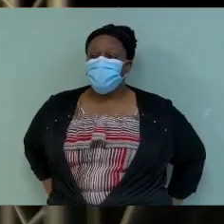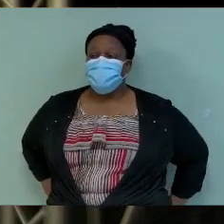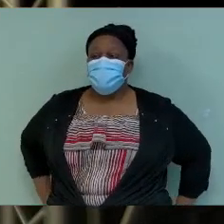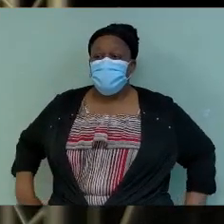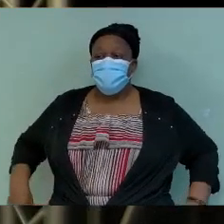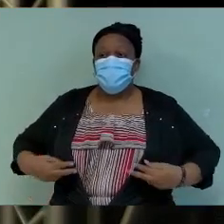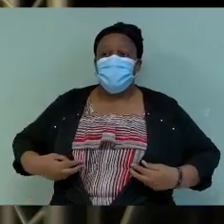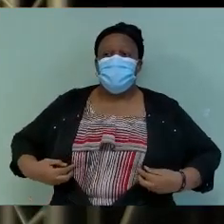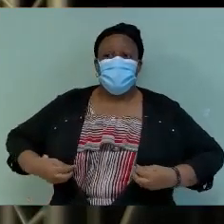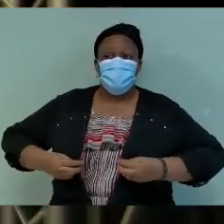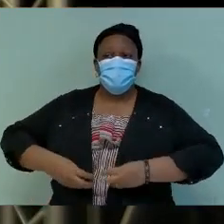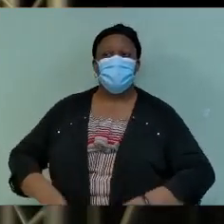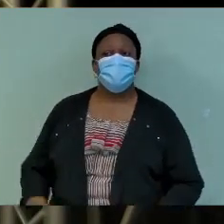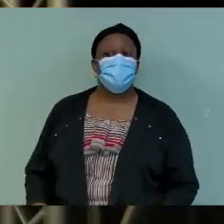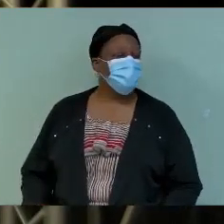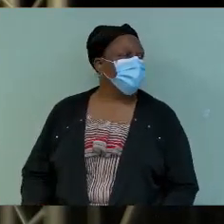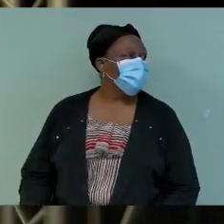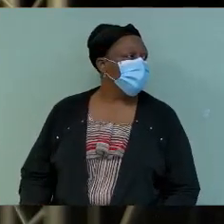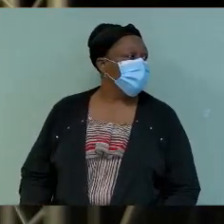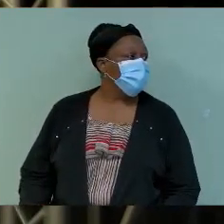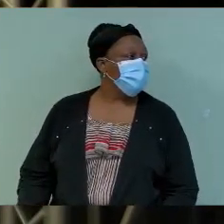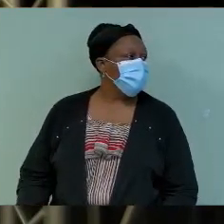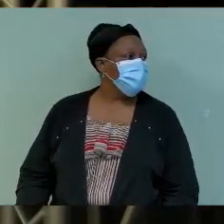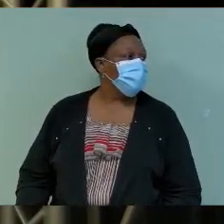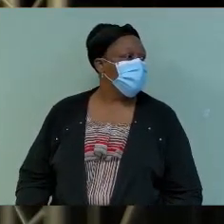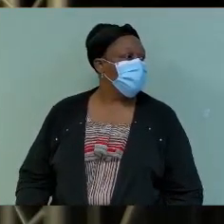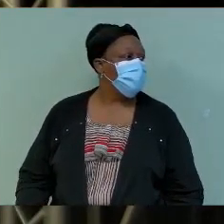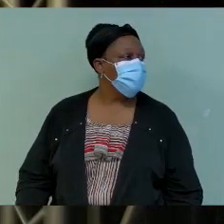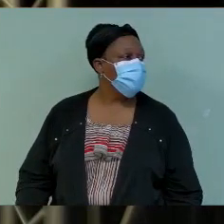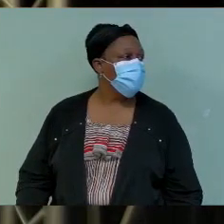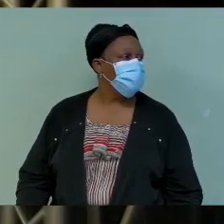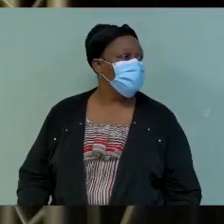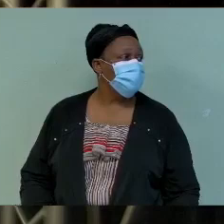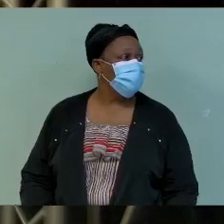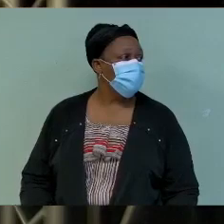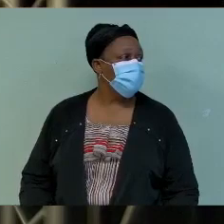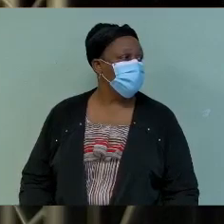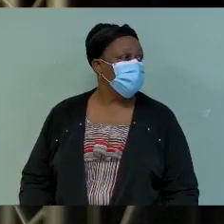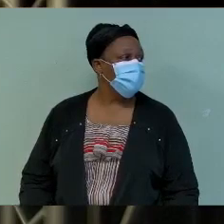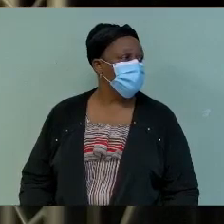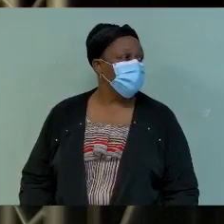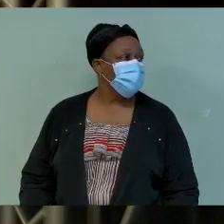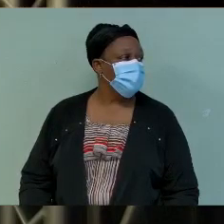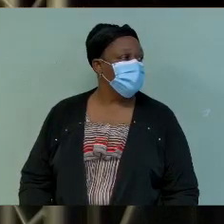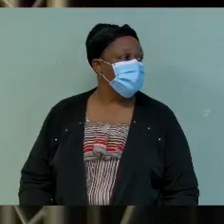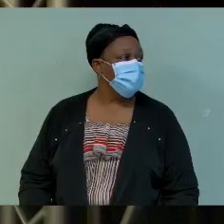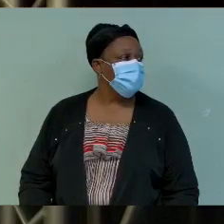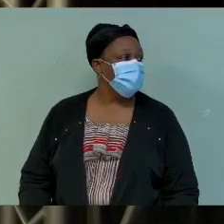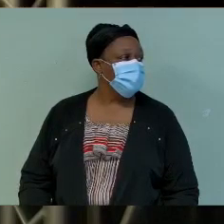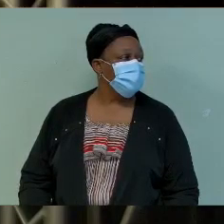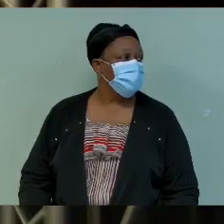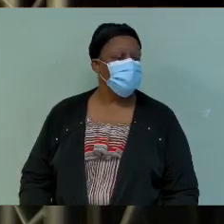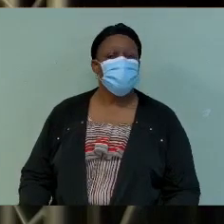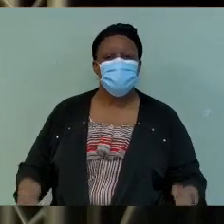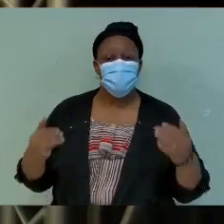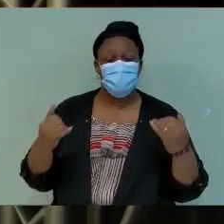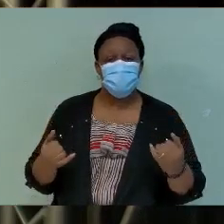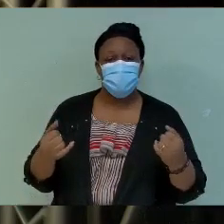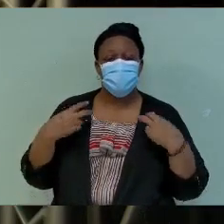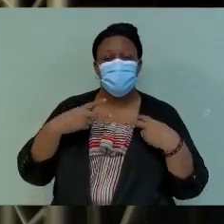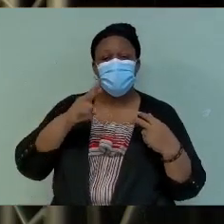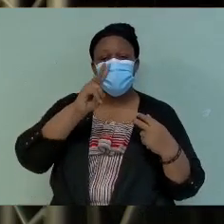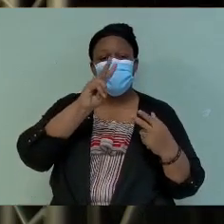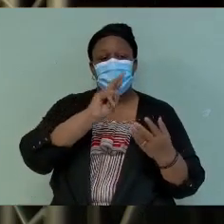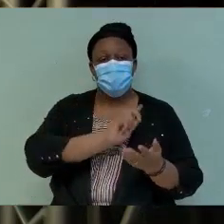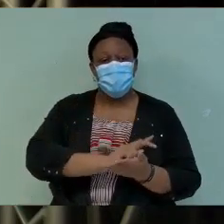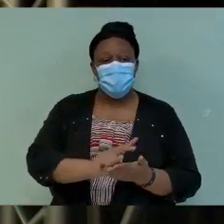I think based on the clinical situation on the ground, we have provided a two-week period where you know that, for example,